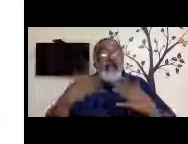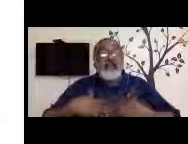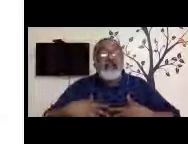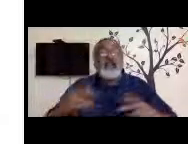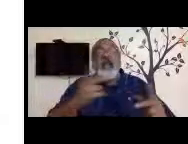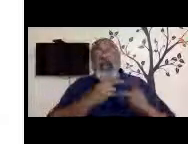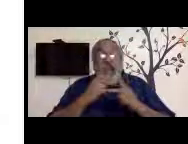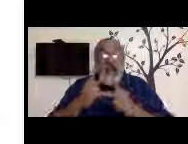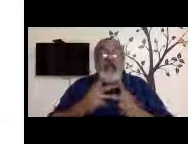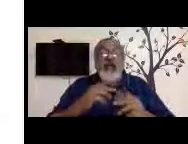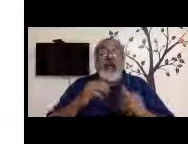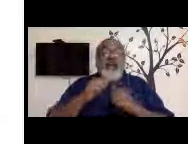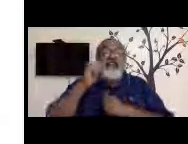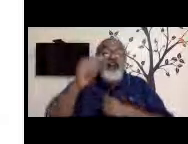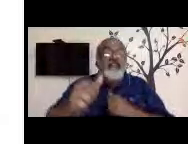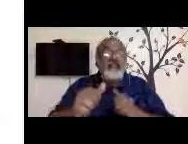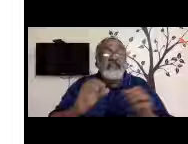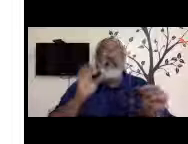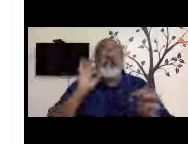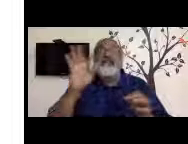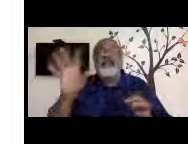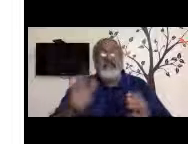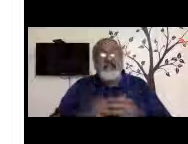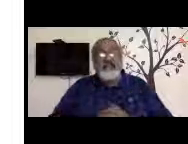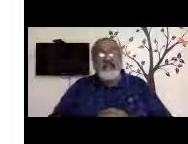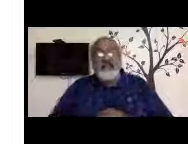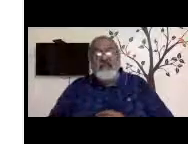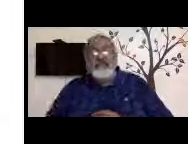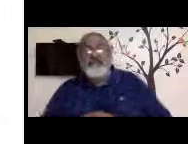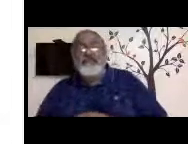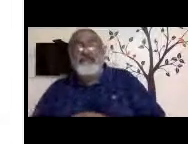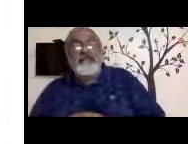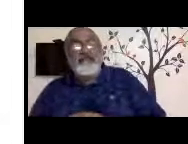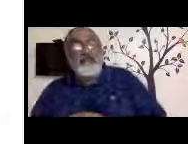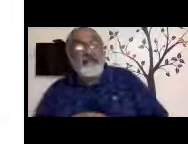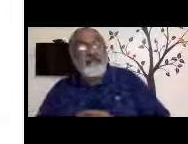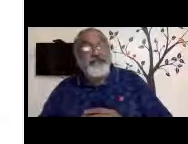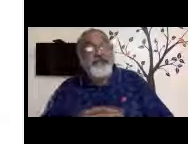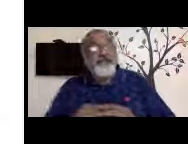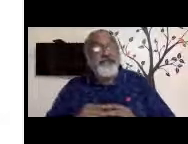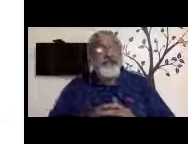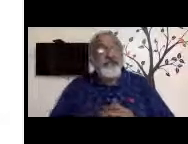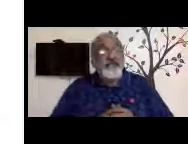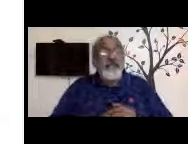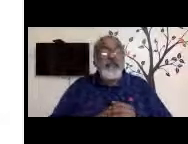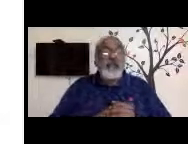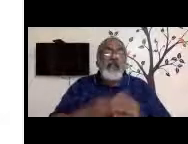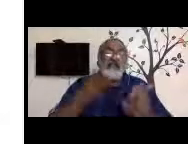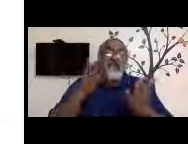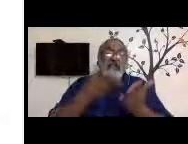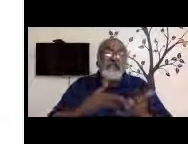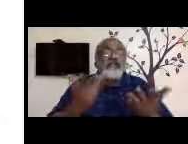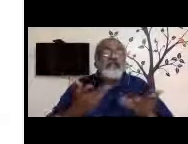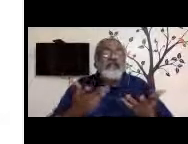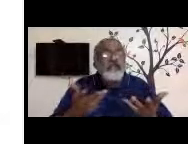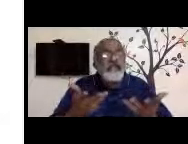about advanced directives in India. And with regard to health, then the act